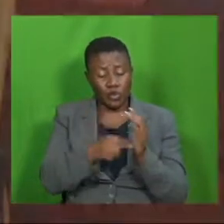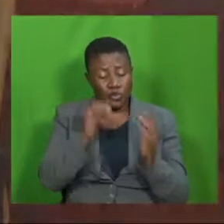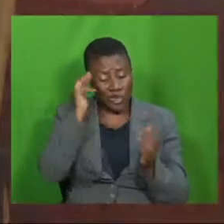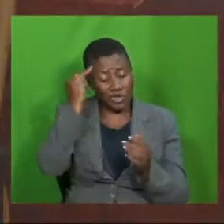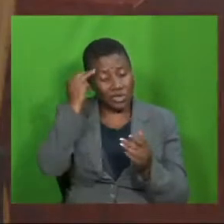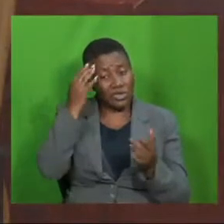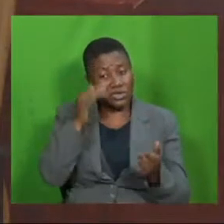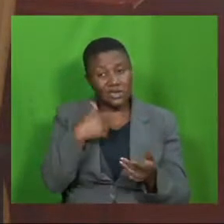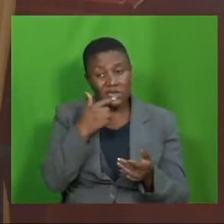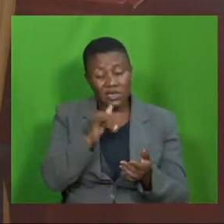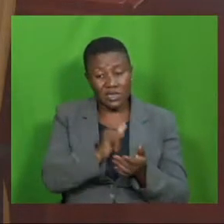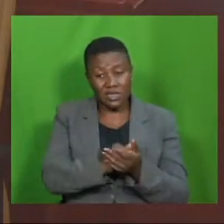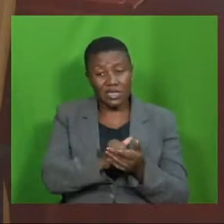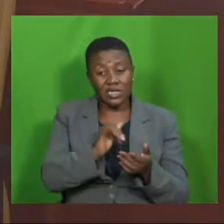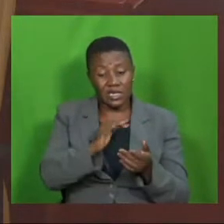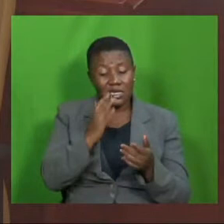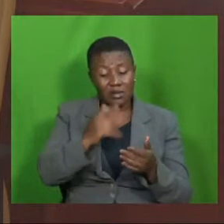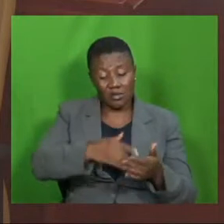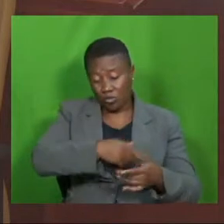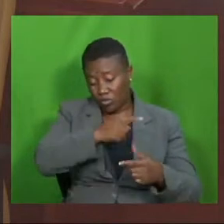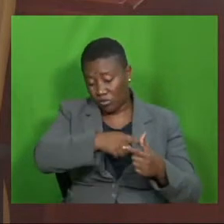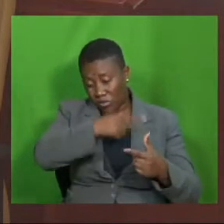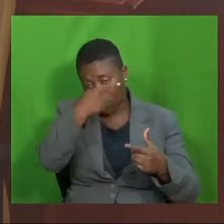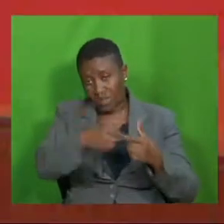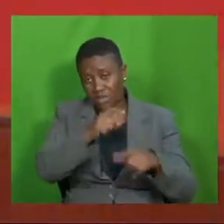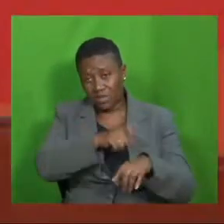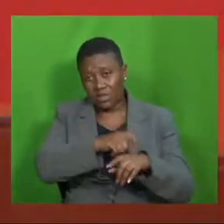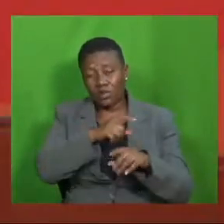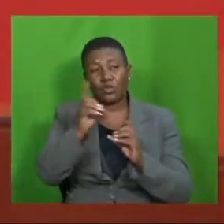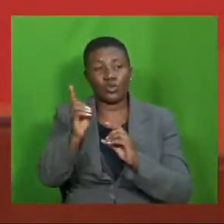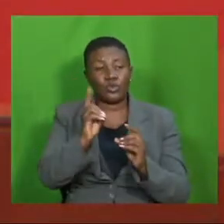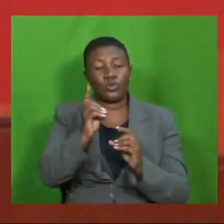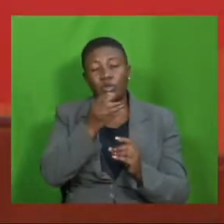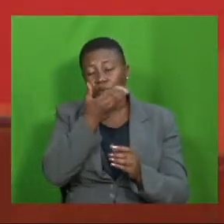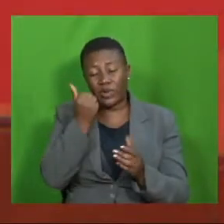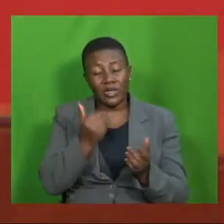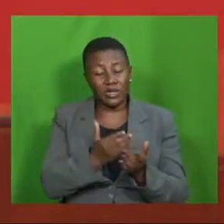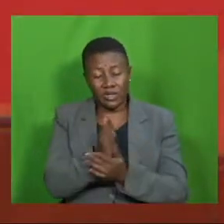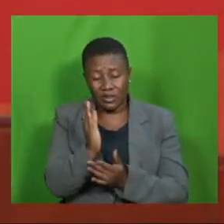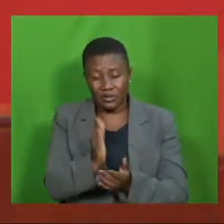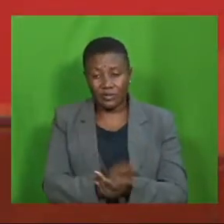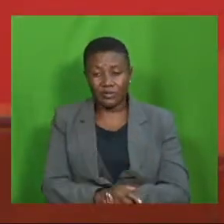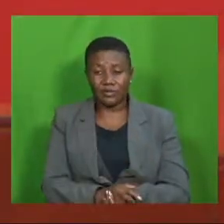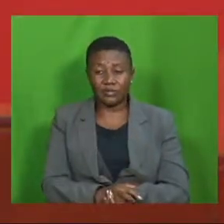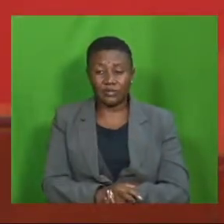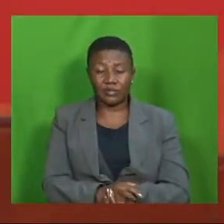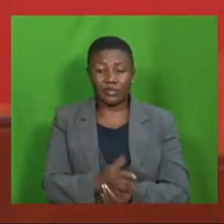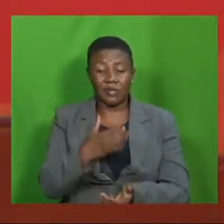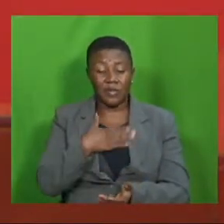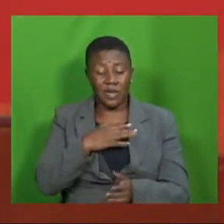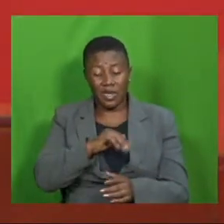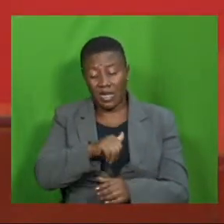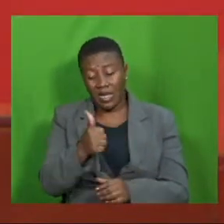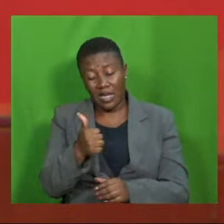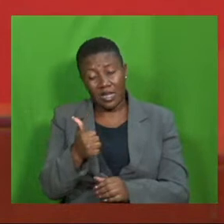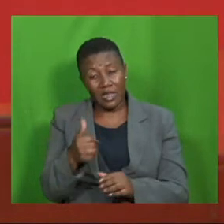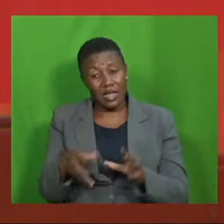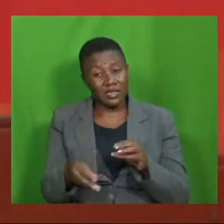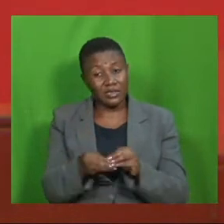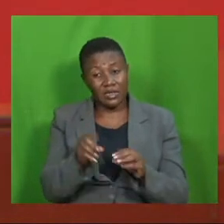forward, she would ensure that the needful is done. My other supplementary